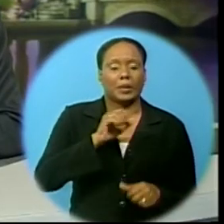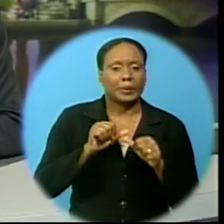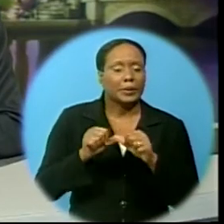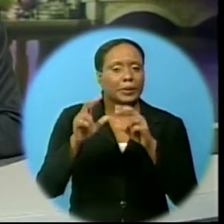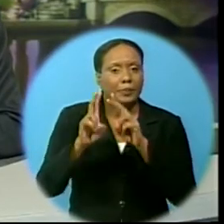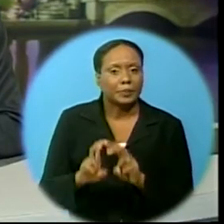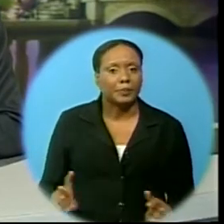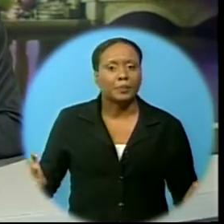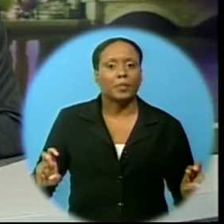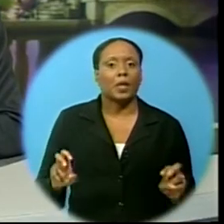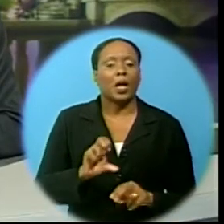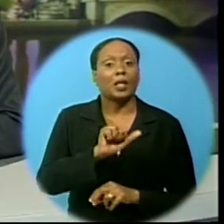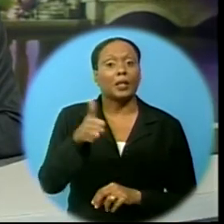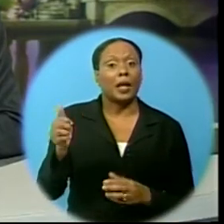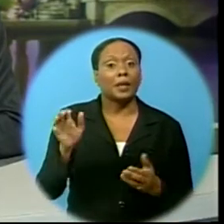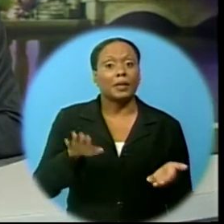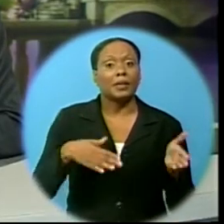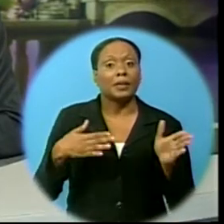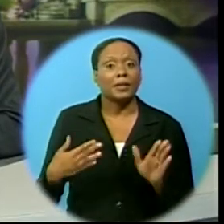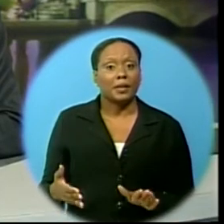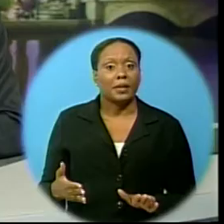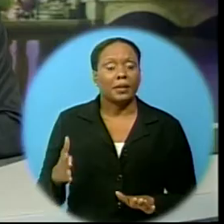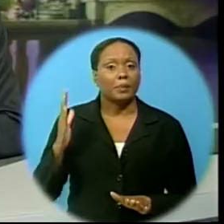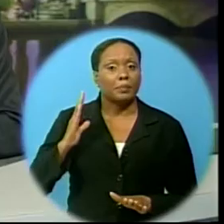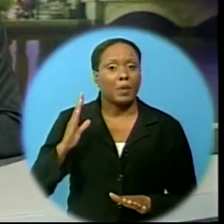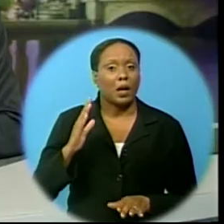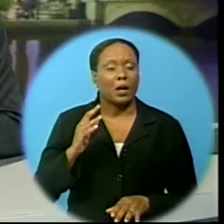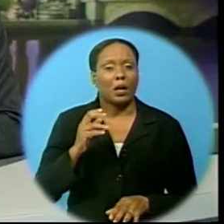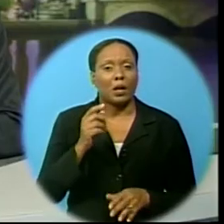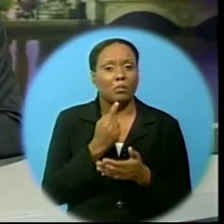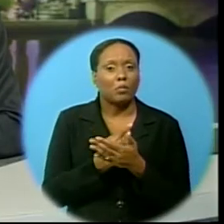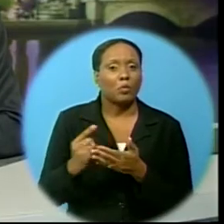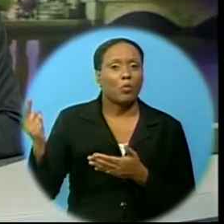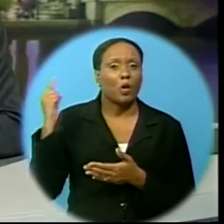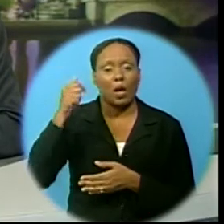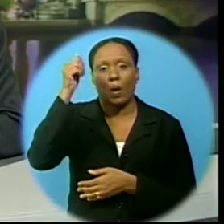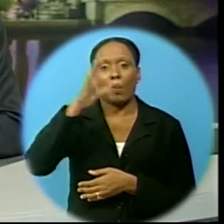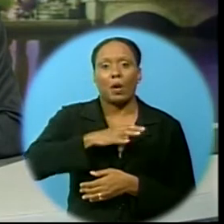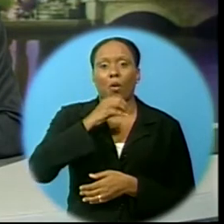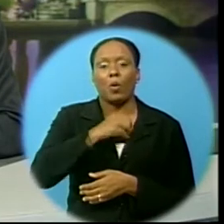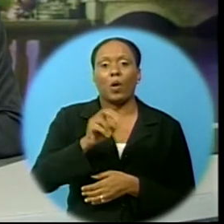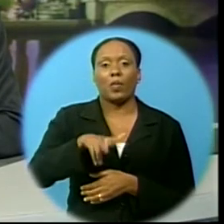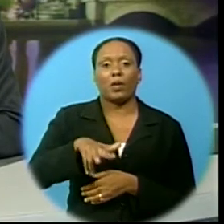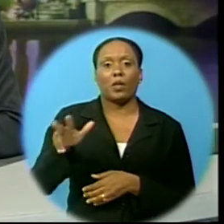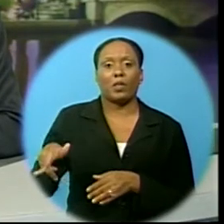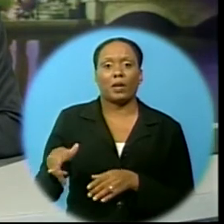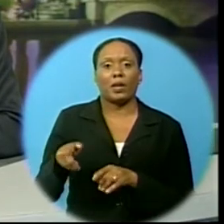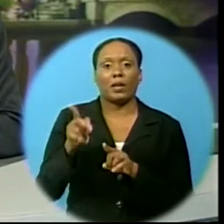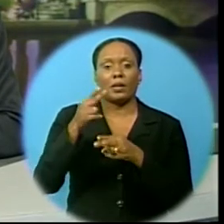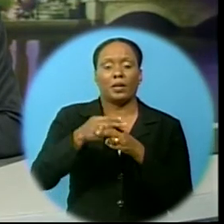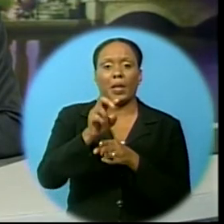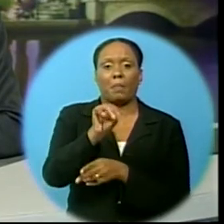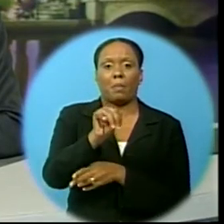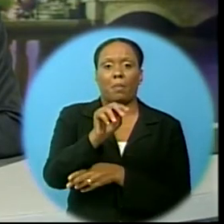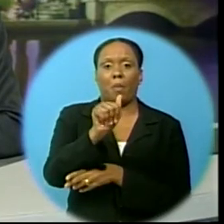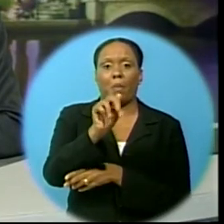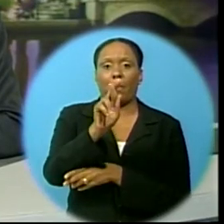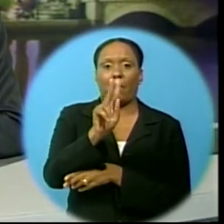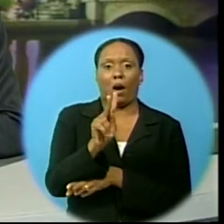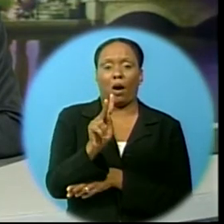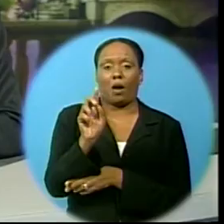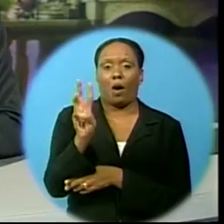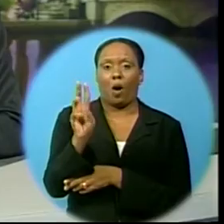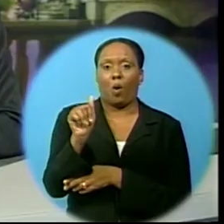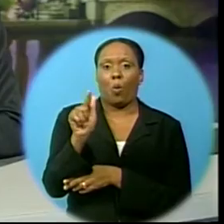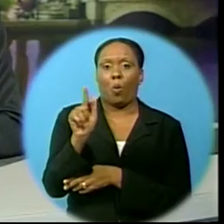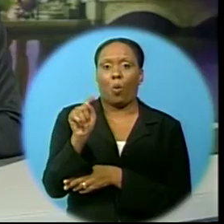continue investigations into the unnatural death of 33-year-old Mark Walton of Fitz Village, St. James. Walton was at a bus